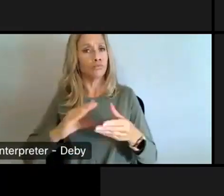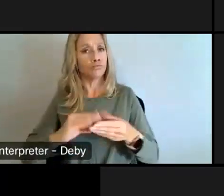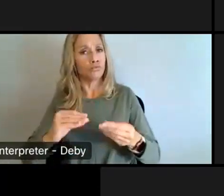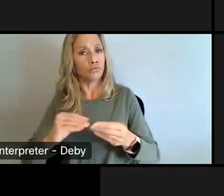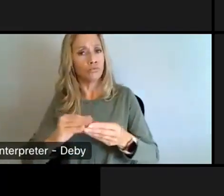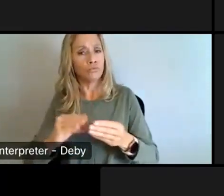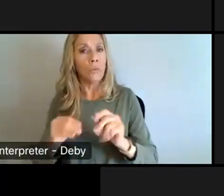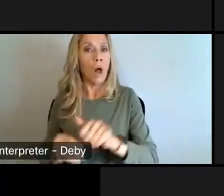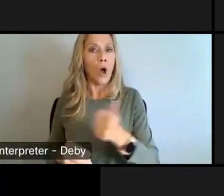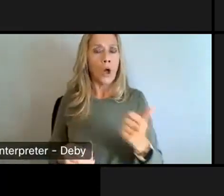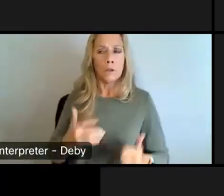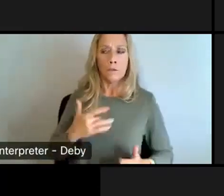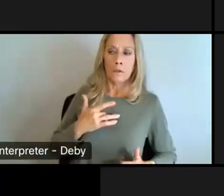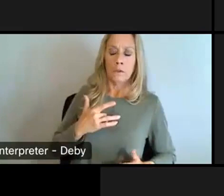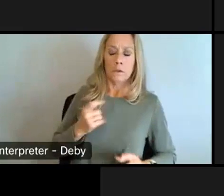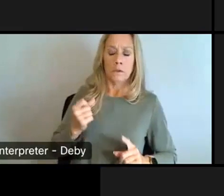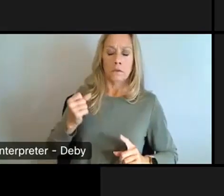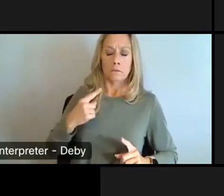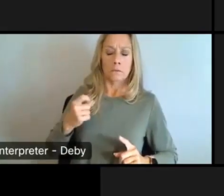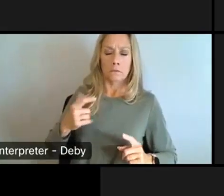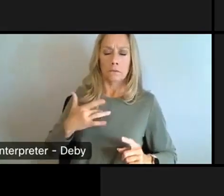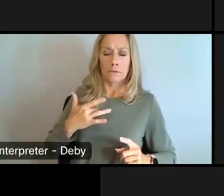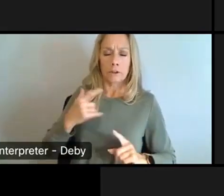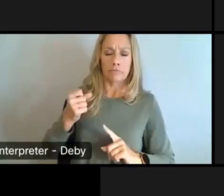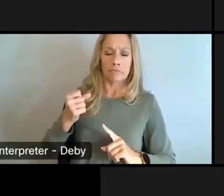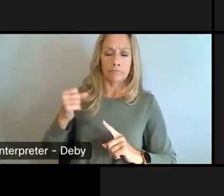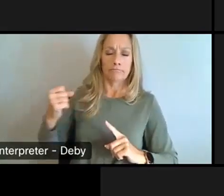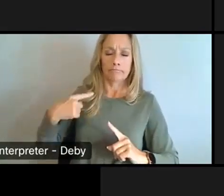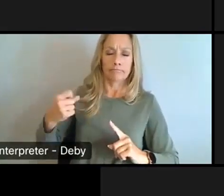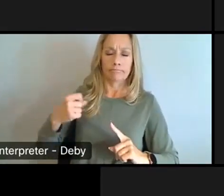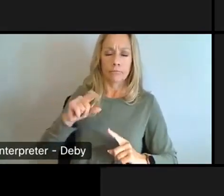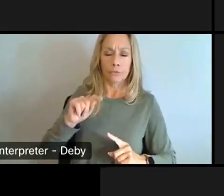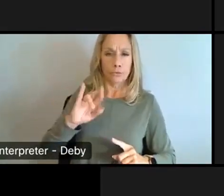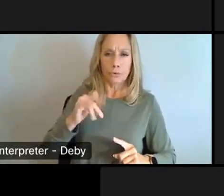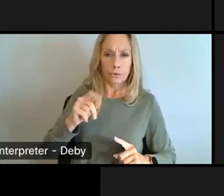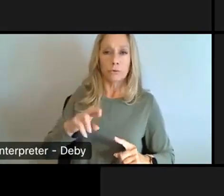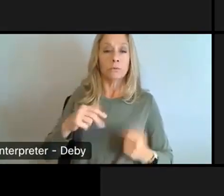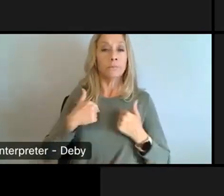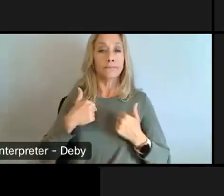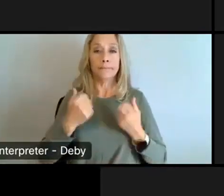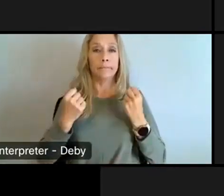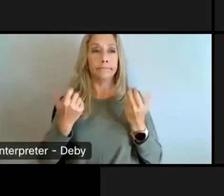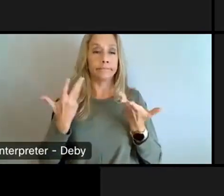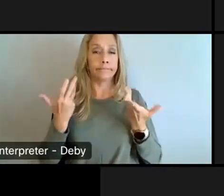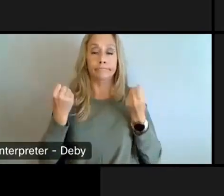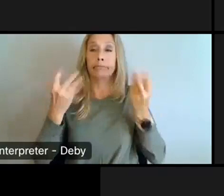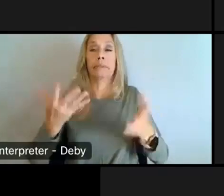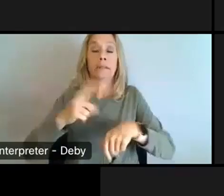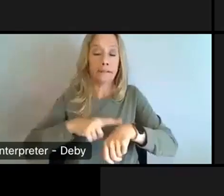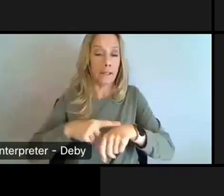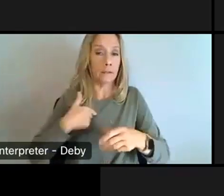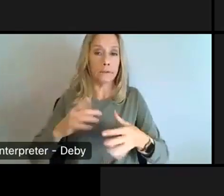while others it kind of triggers. So I've done it so many times now that